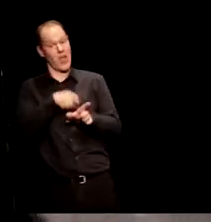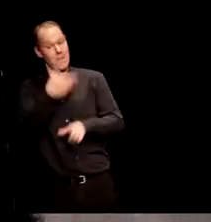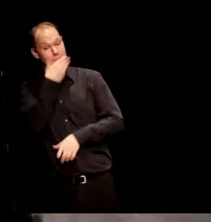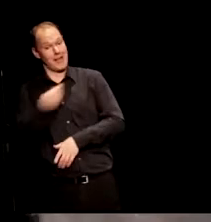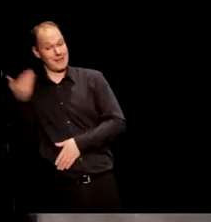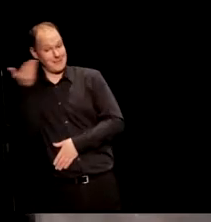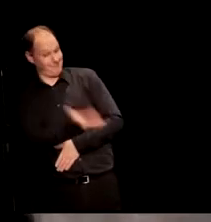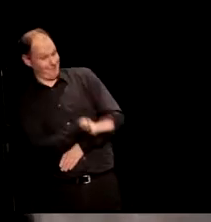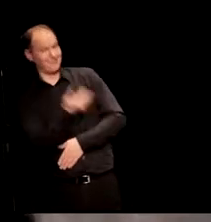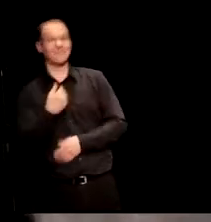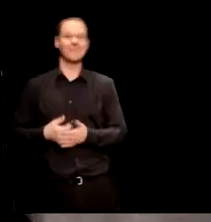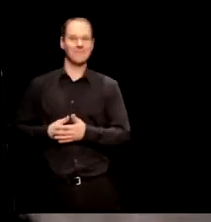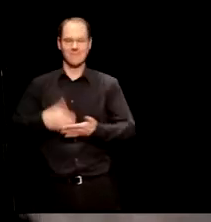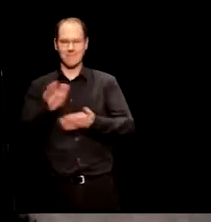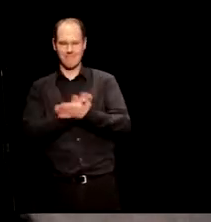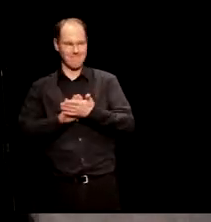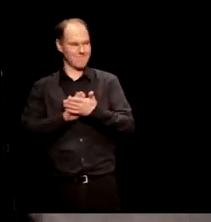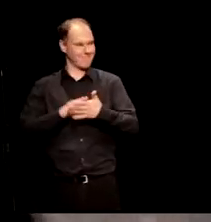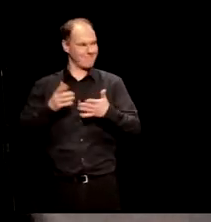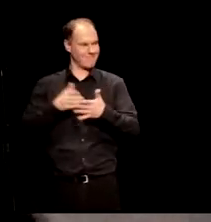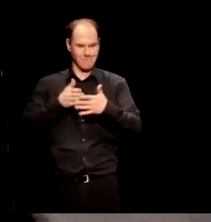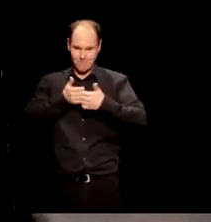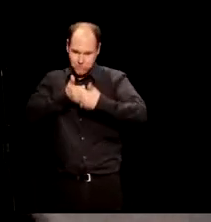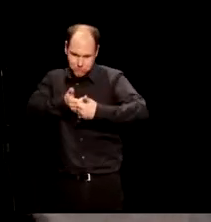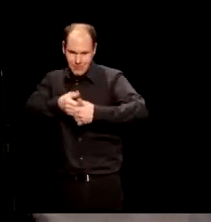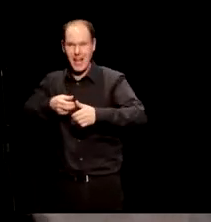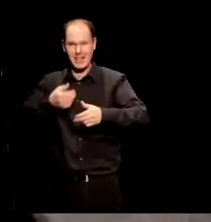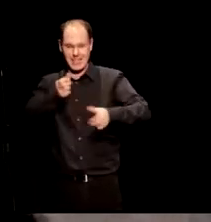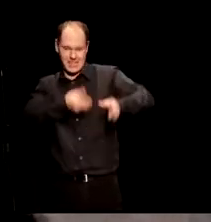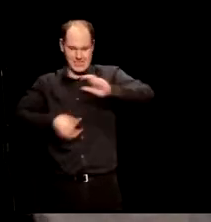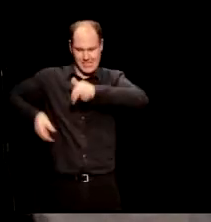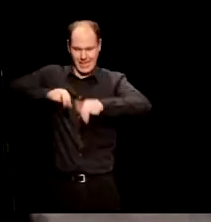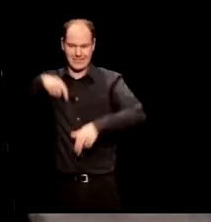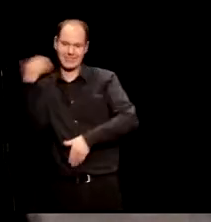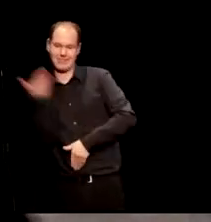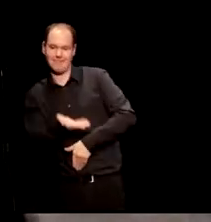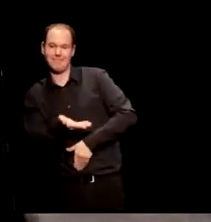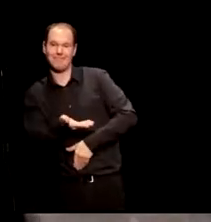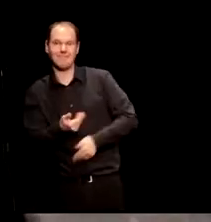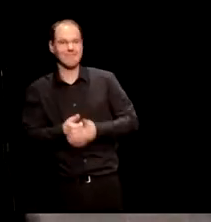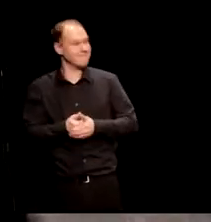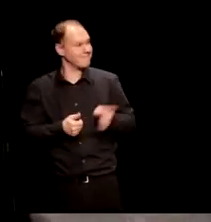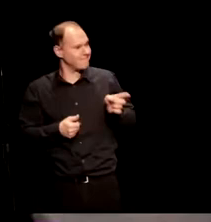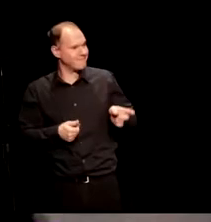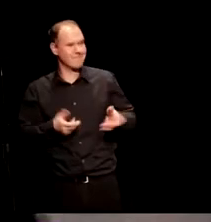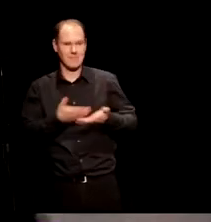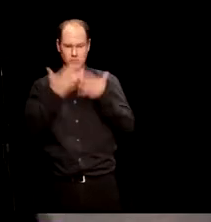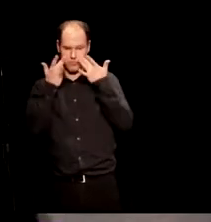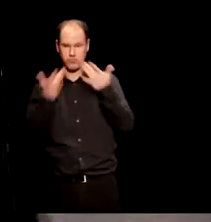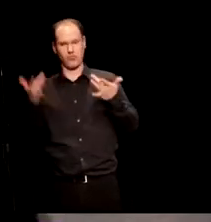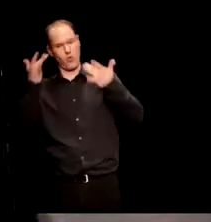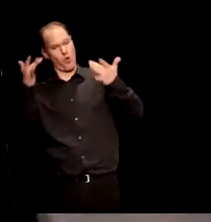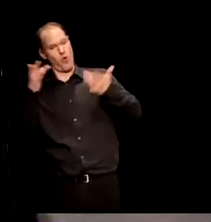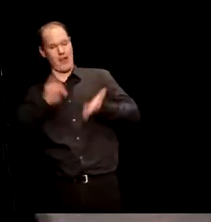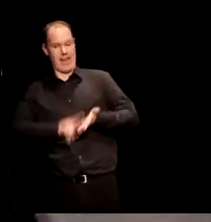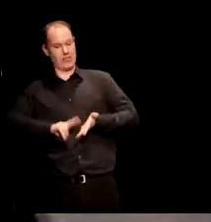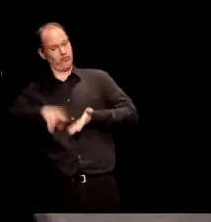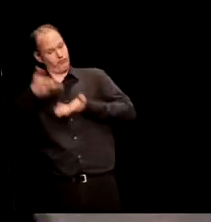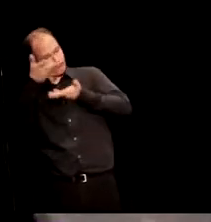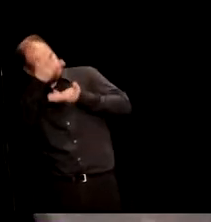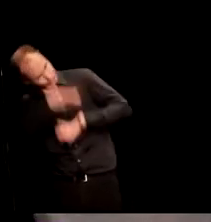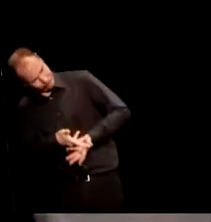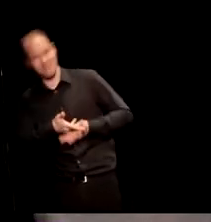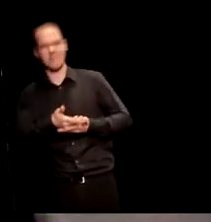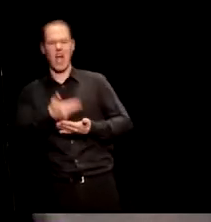this young man is a martyr to science. Here you have the work of nature. Here, the work